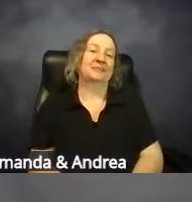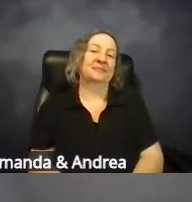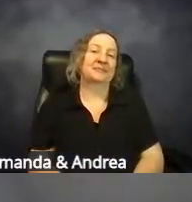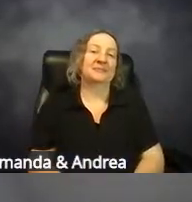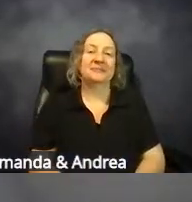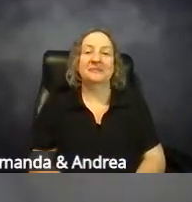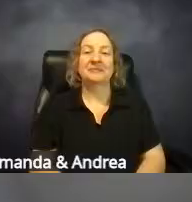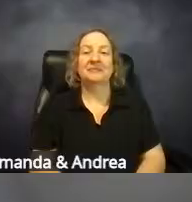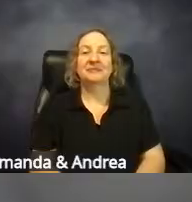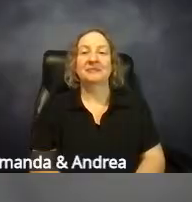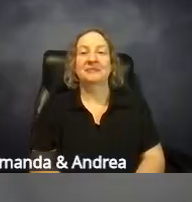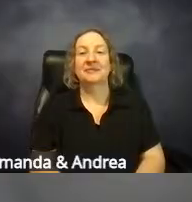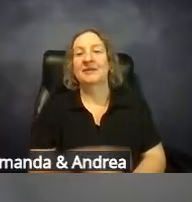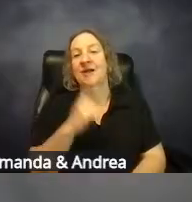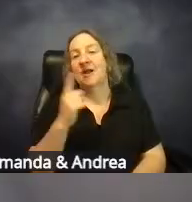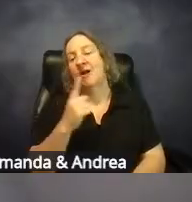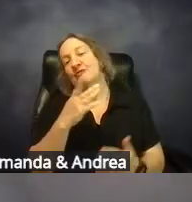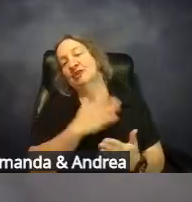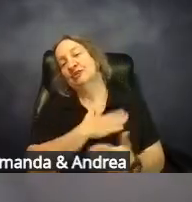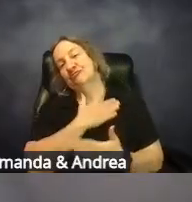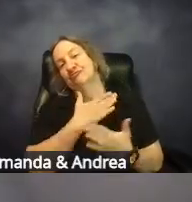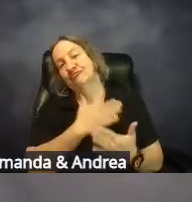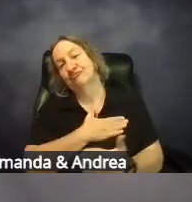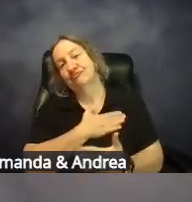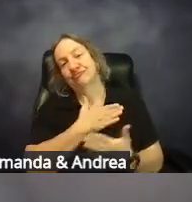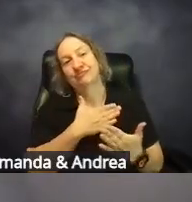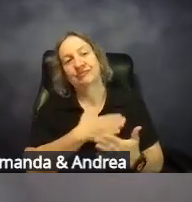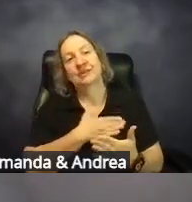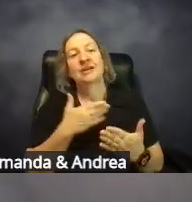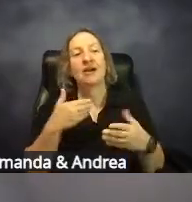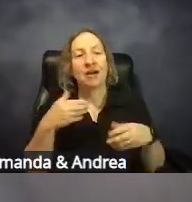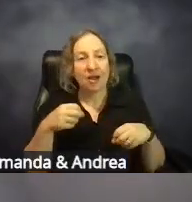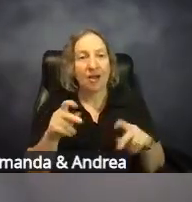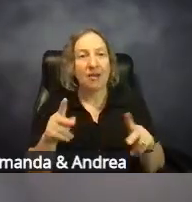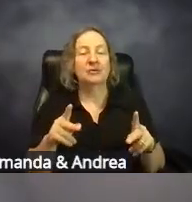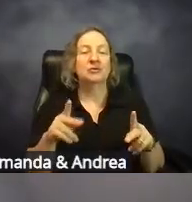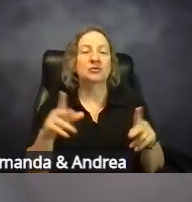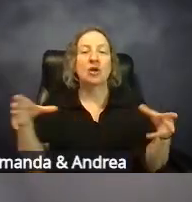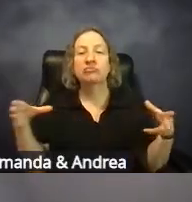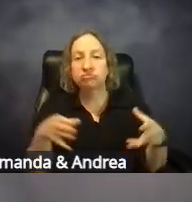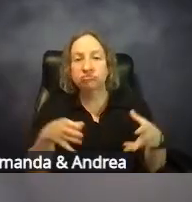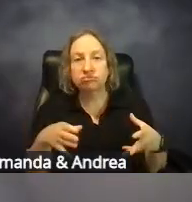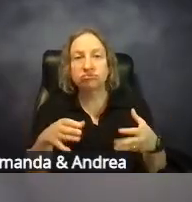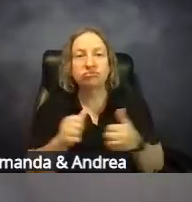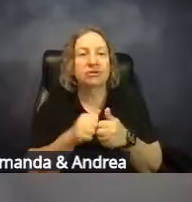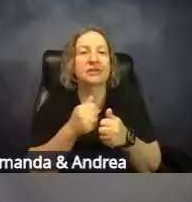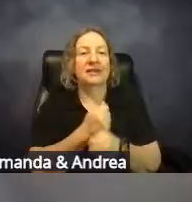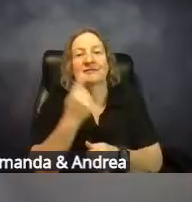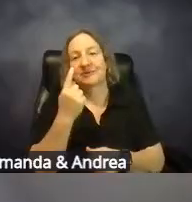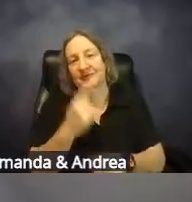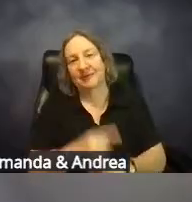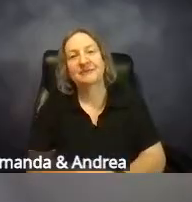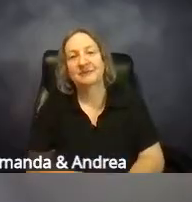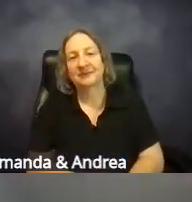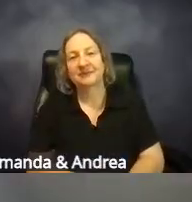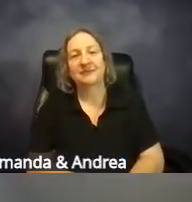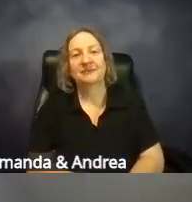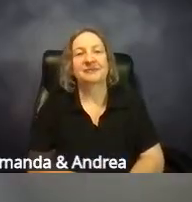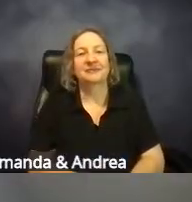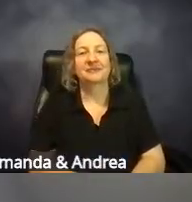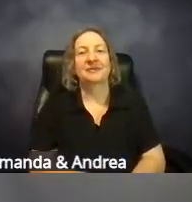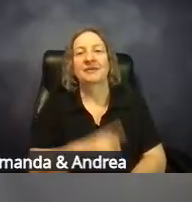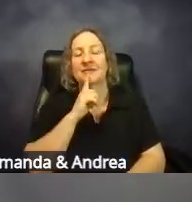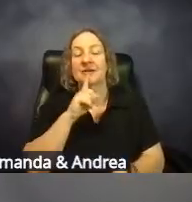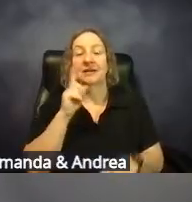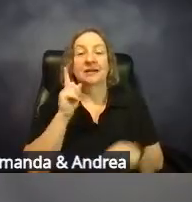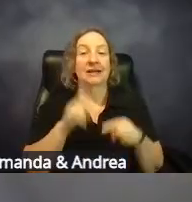It's always a pleasure to have the opportunity to get together with all of you. And it is just so hard to